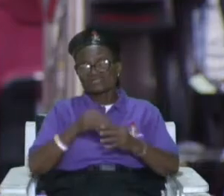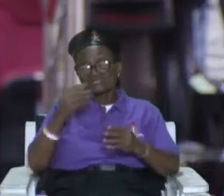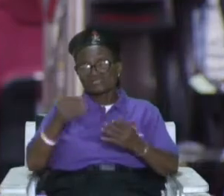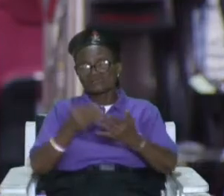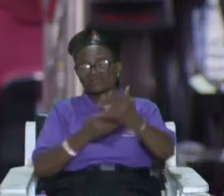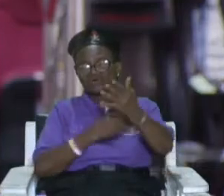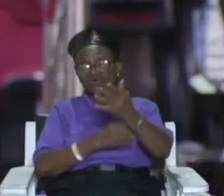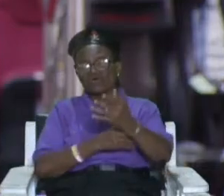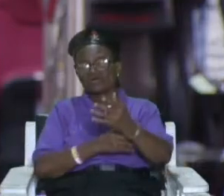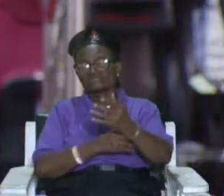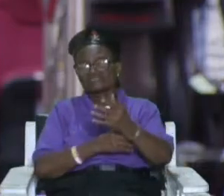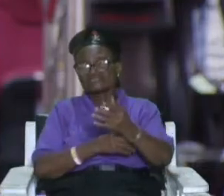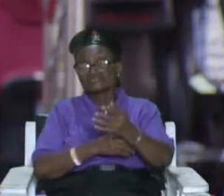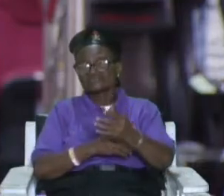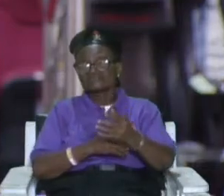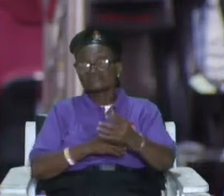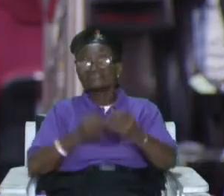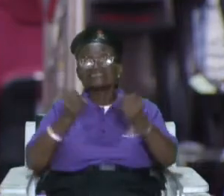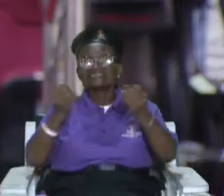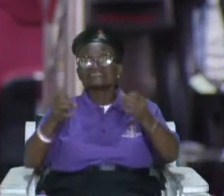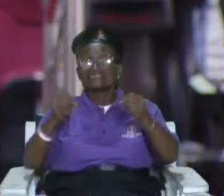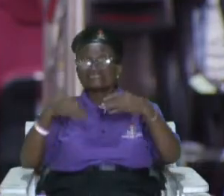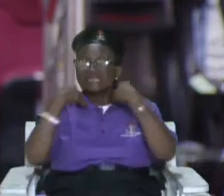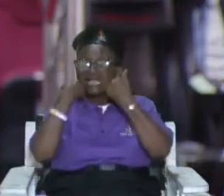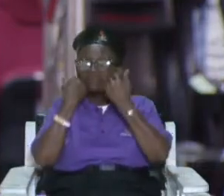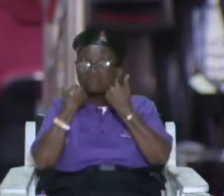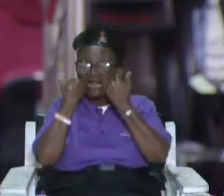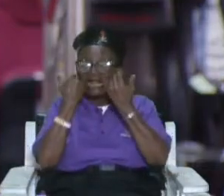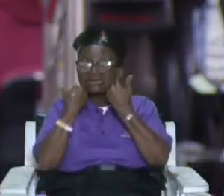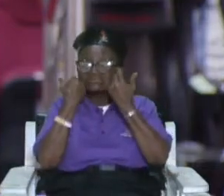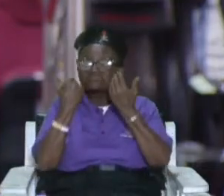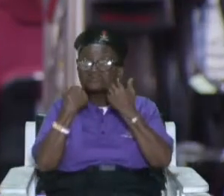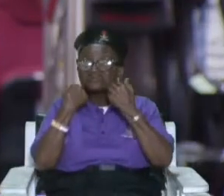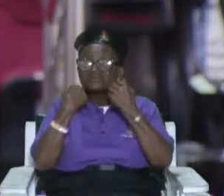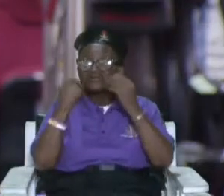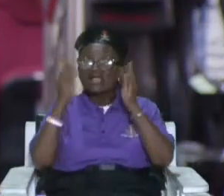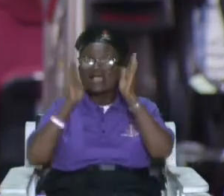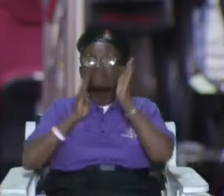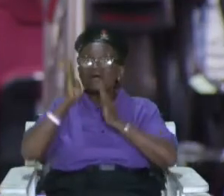tremendous embarrassment was coming into the life of this widow.